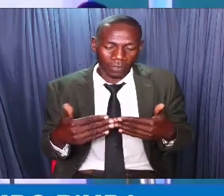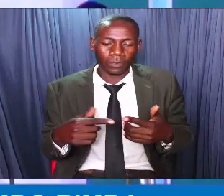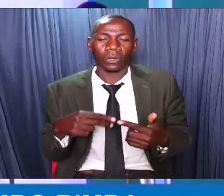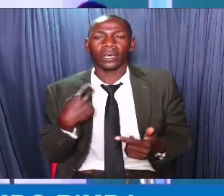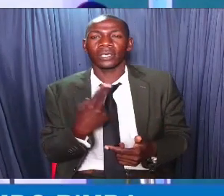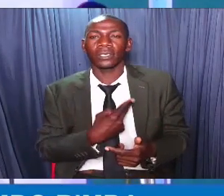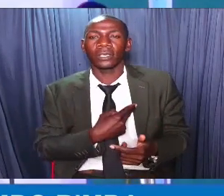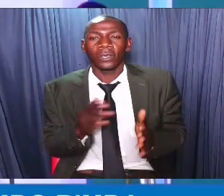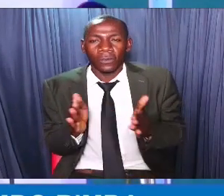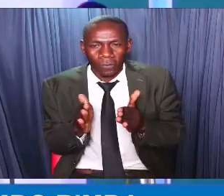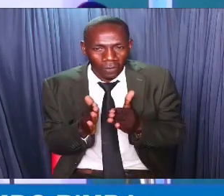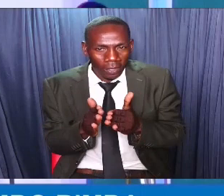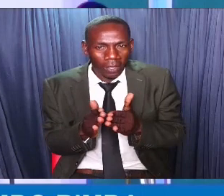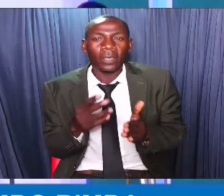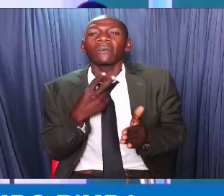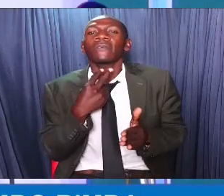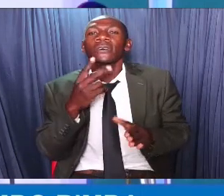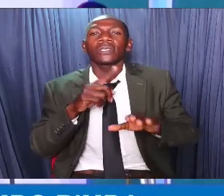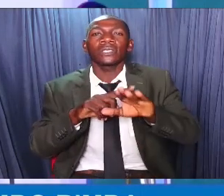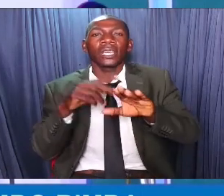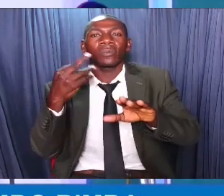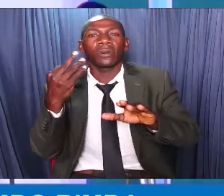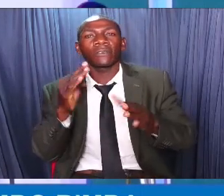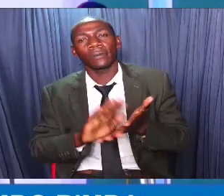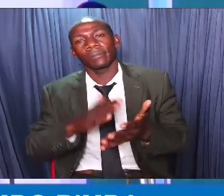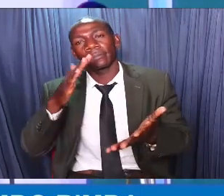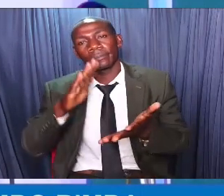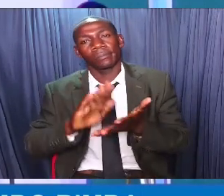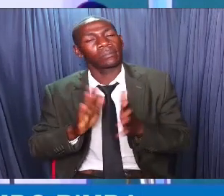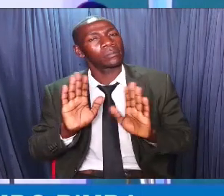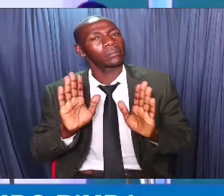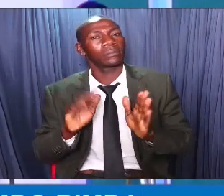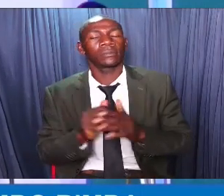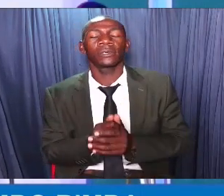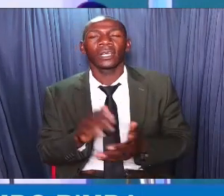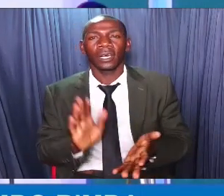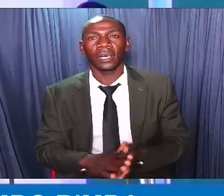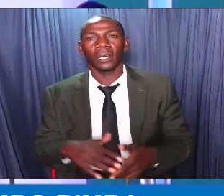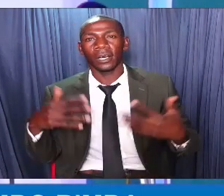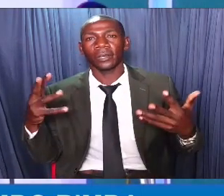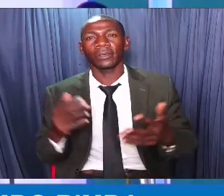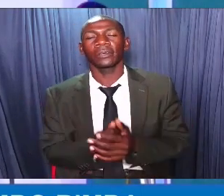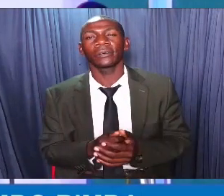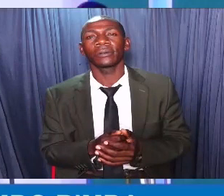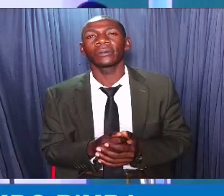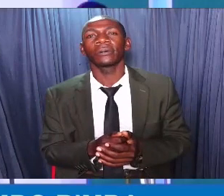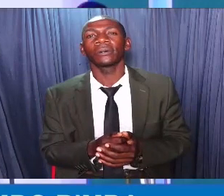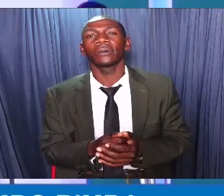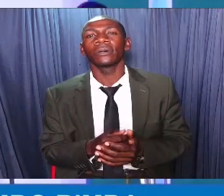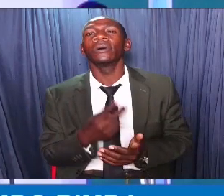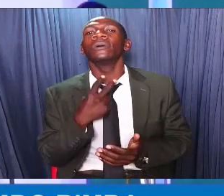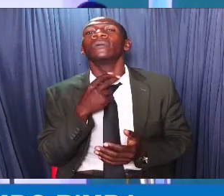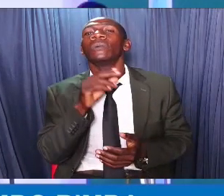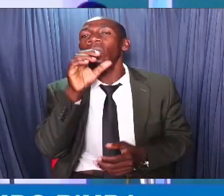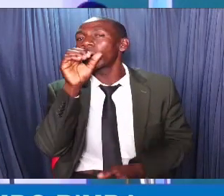us. Usibane sauti wakati wa sifa. Don't limit the sound during praise. Hallelujah. Hallelujah. Ndio kumewekwa